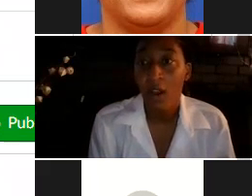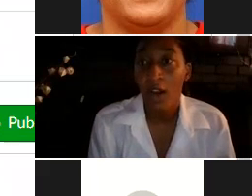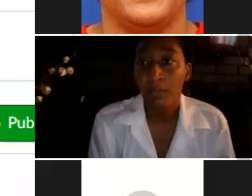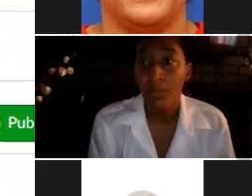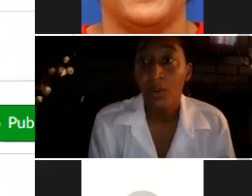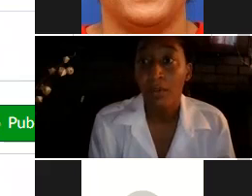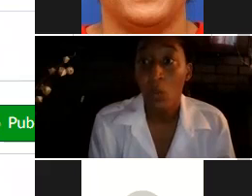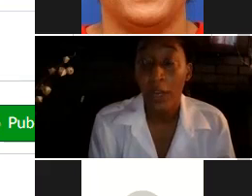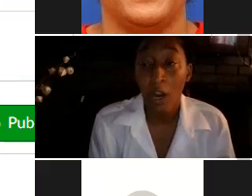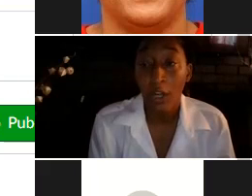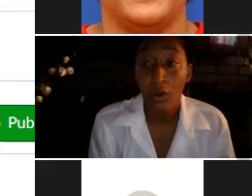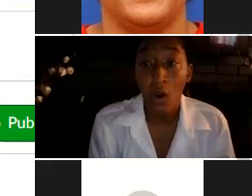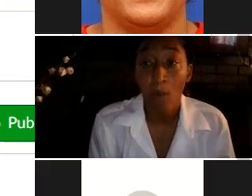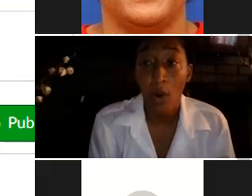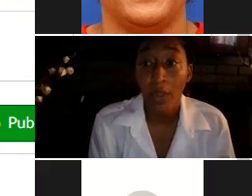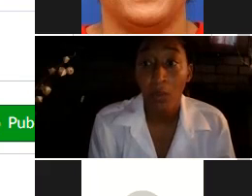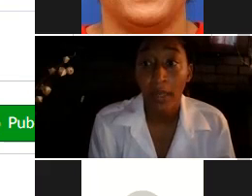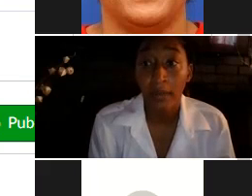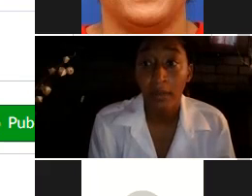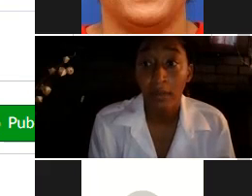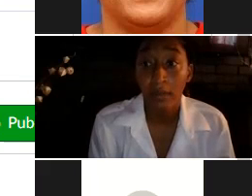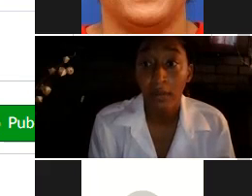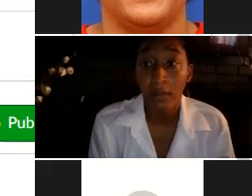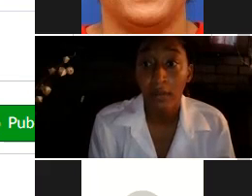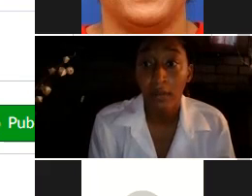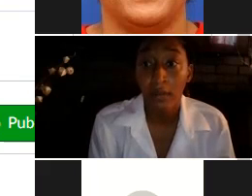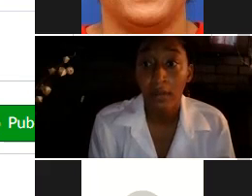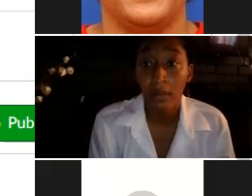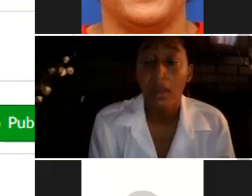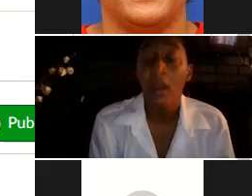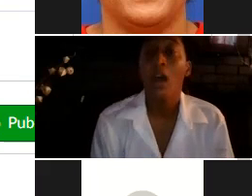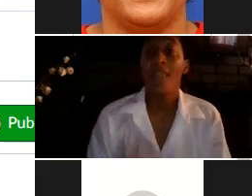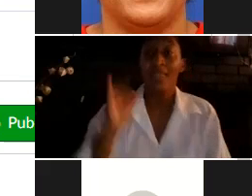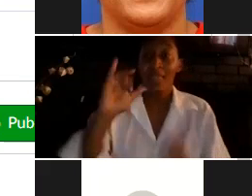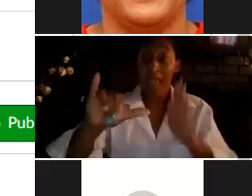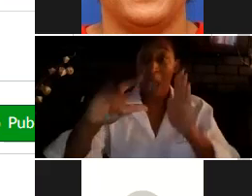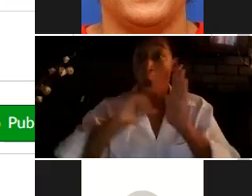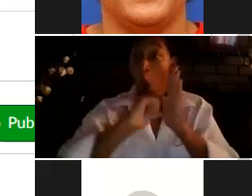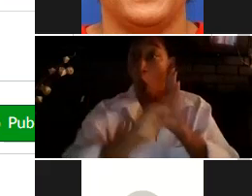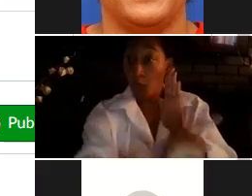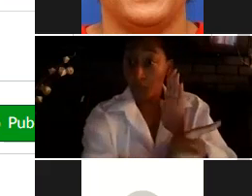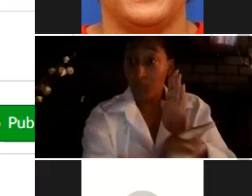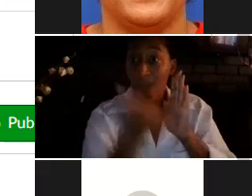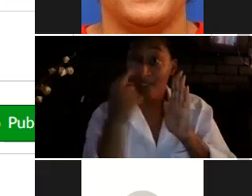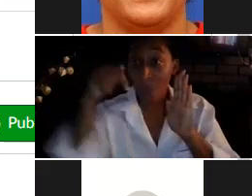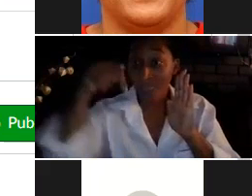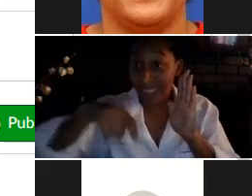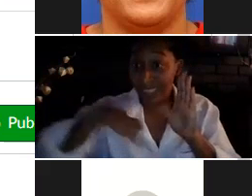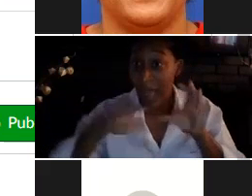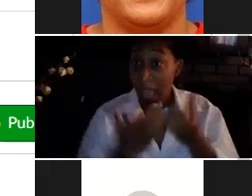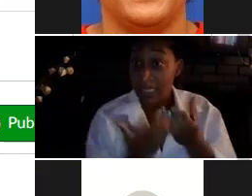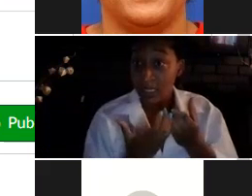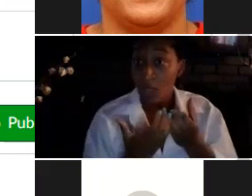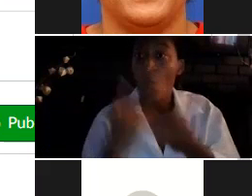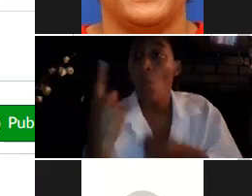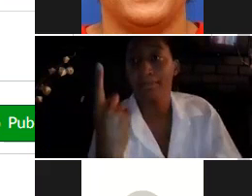Can the article be one article or more than one? The article for this class is only one